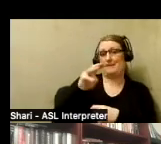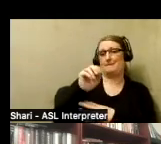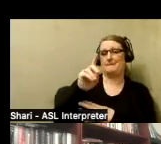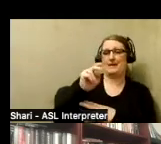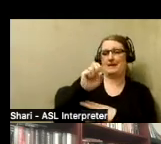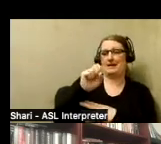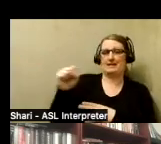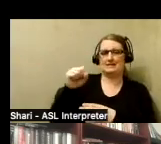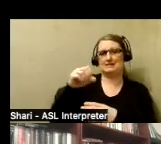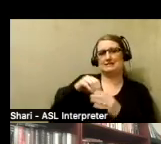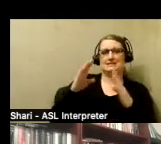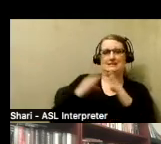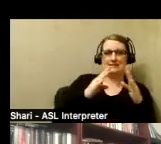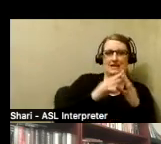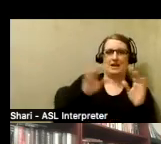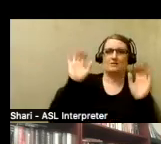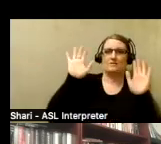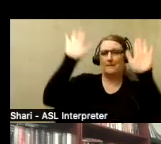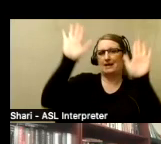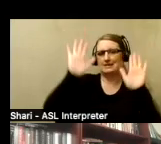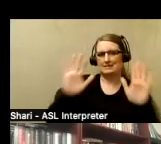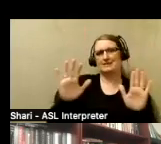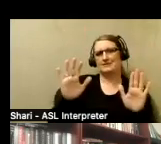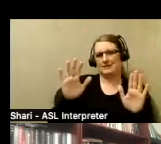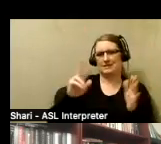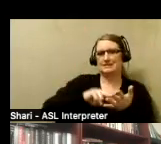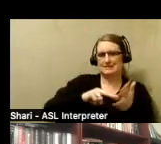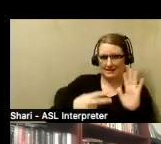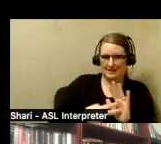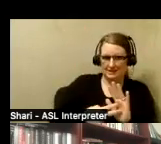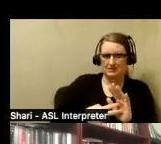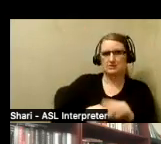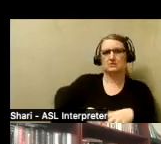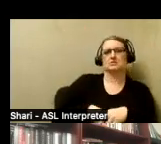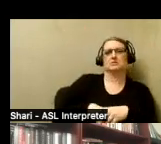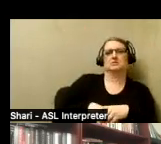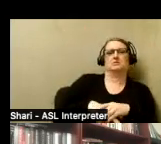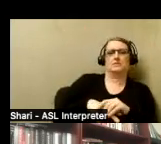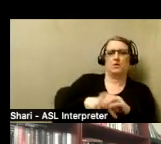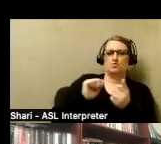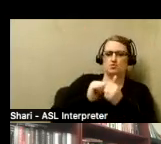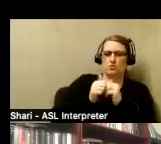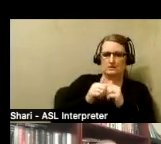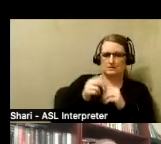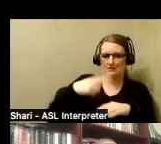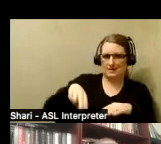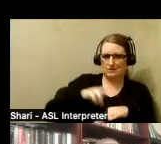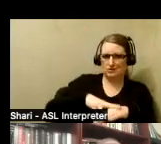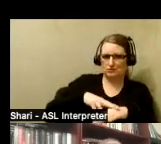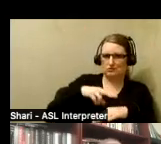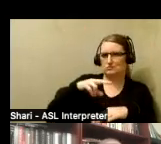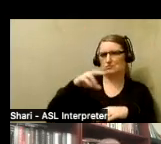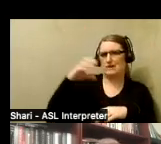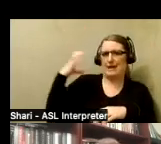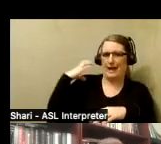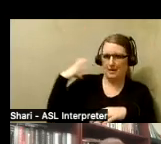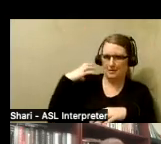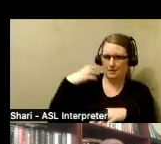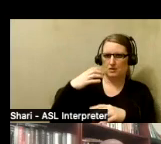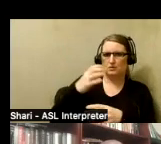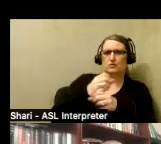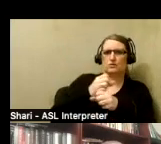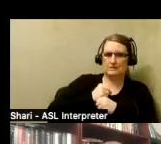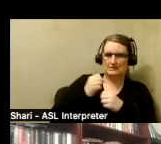of Magnificent Intentions, A History of Race and Mental Illness in the Nation's Capital, from 2019, received the Cherion